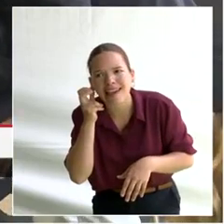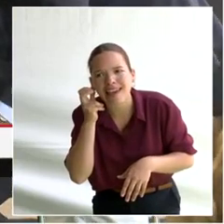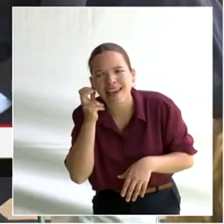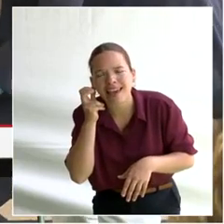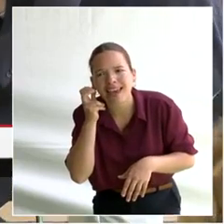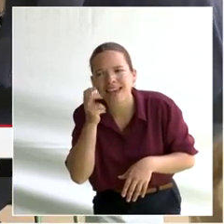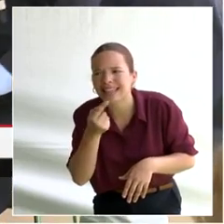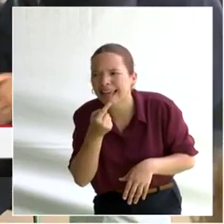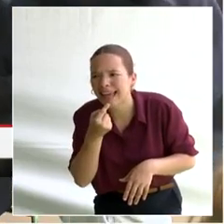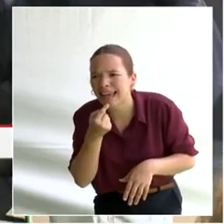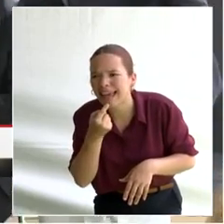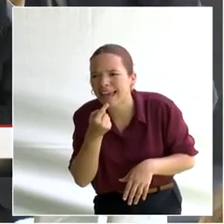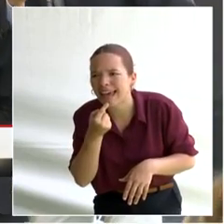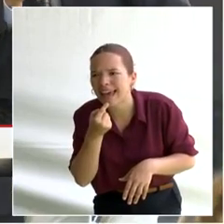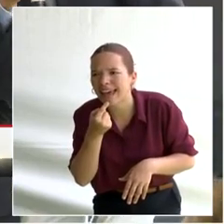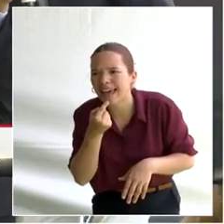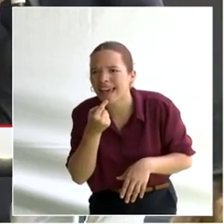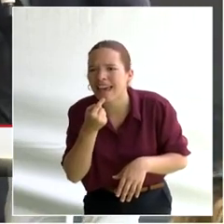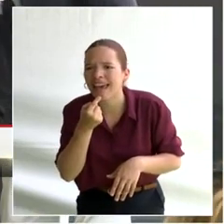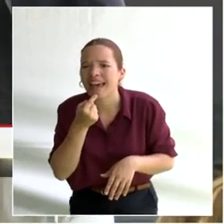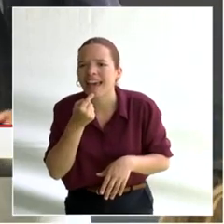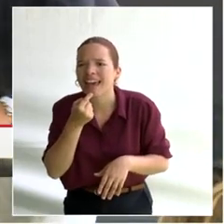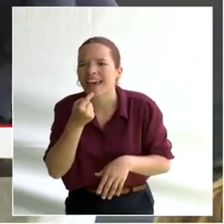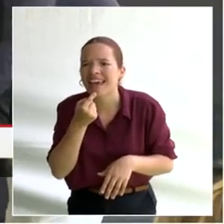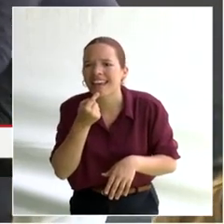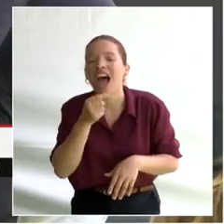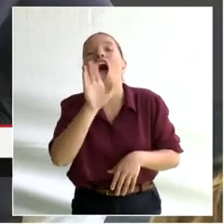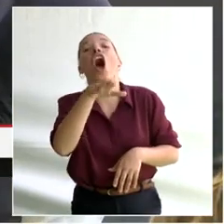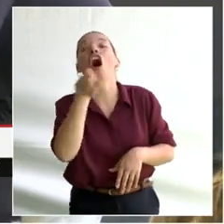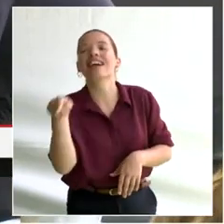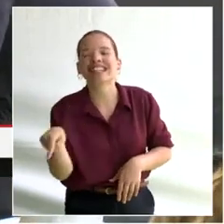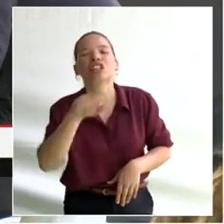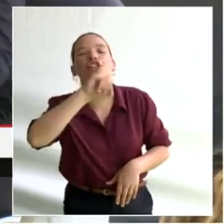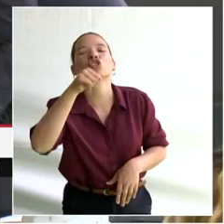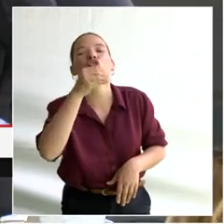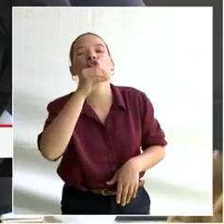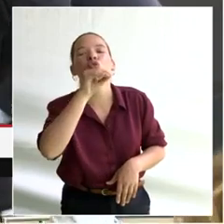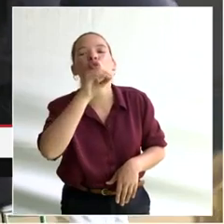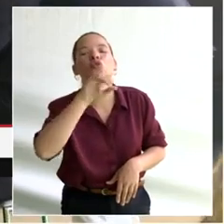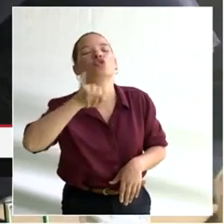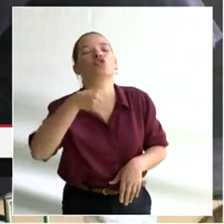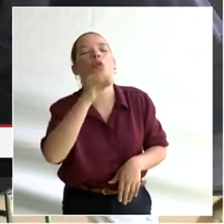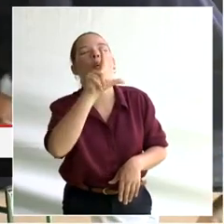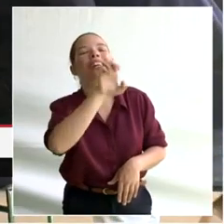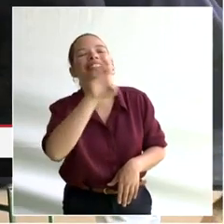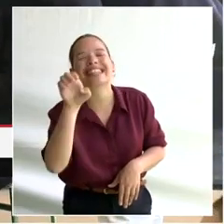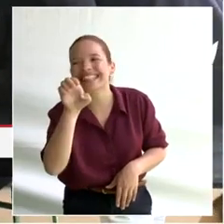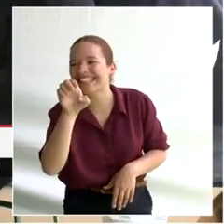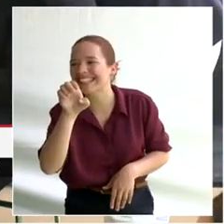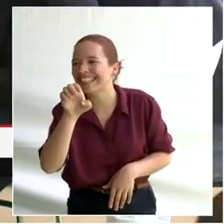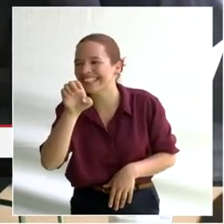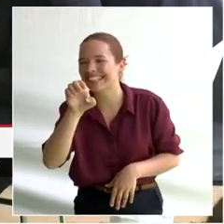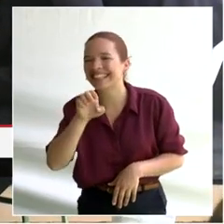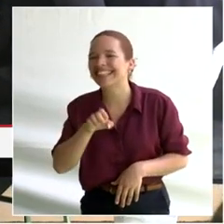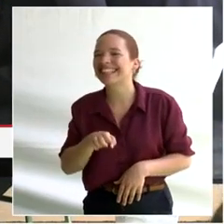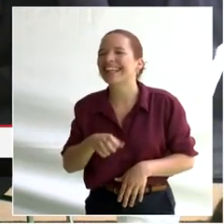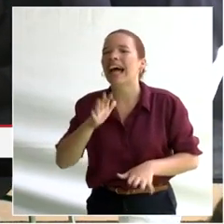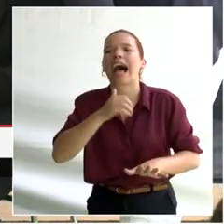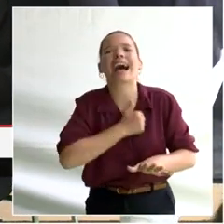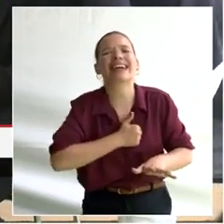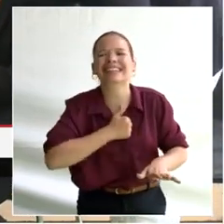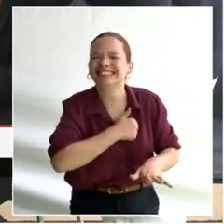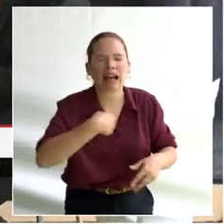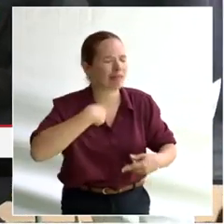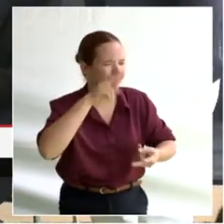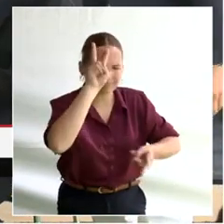Jelly. Hi. Jolene. Jolene. Hi, Jolene. Sorry. Come on up and grab one of those 2 chips back there. Can